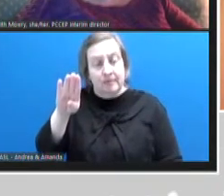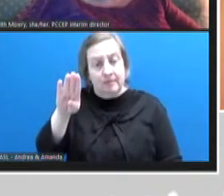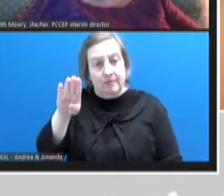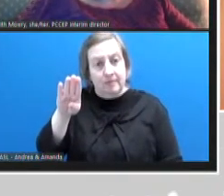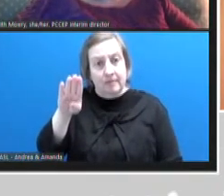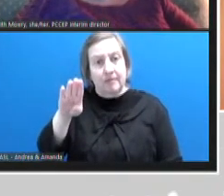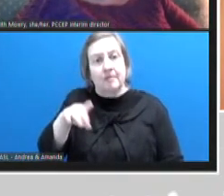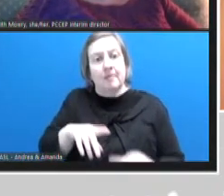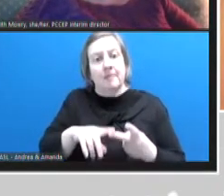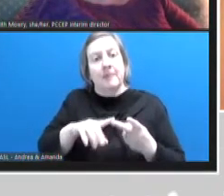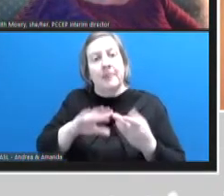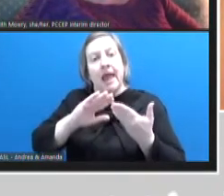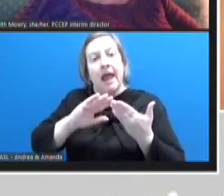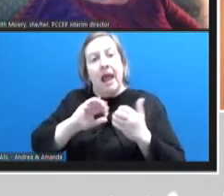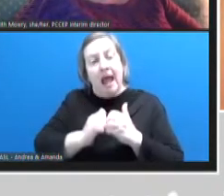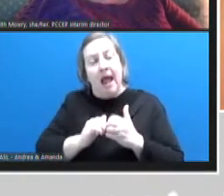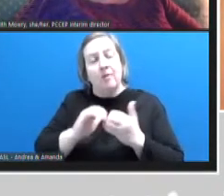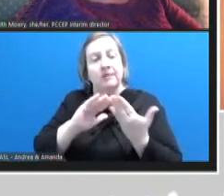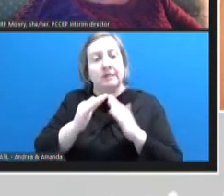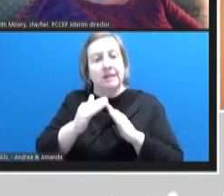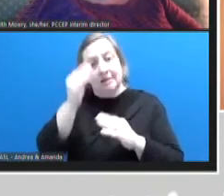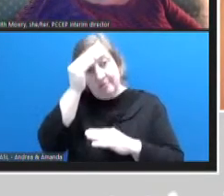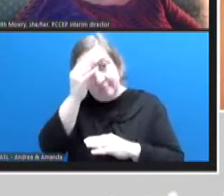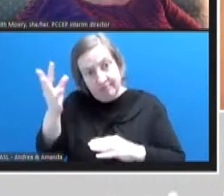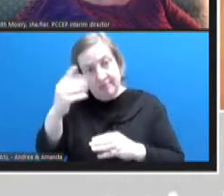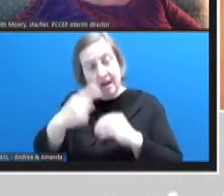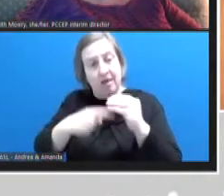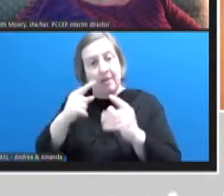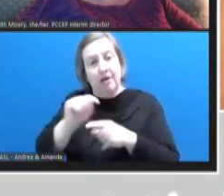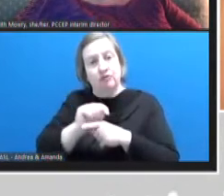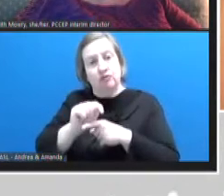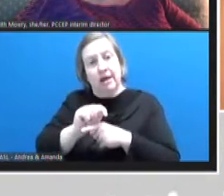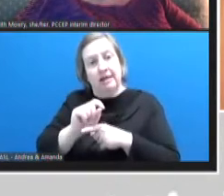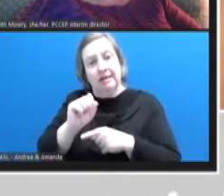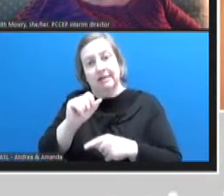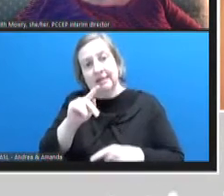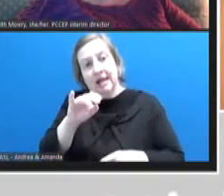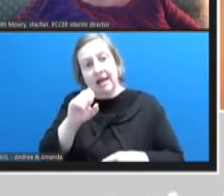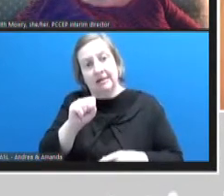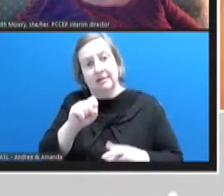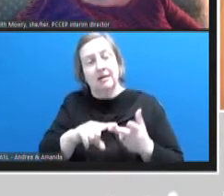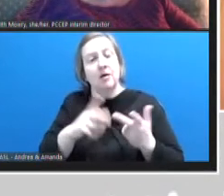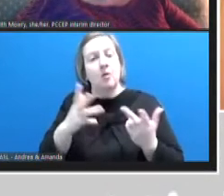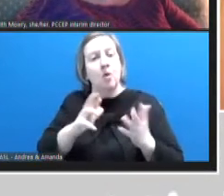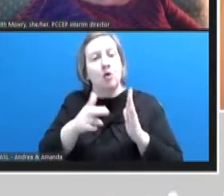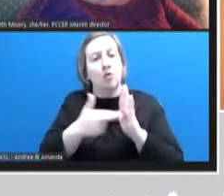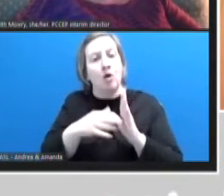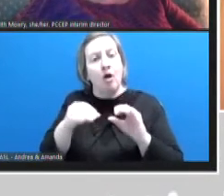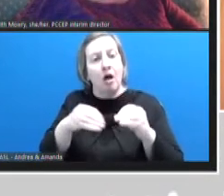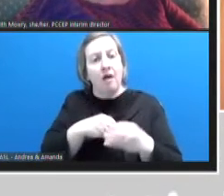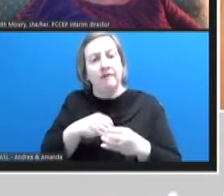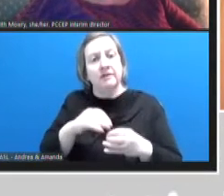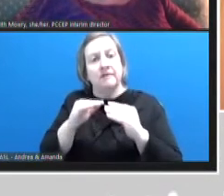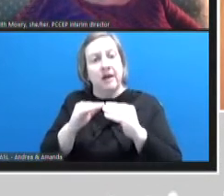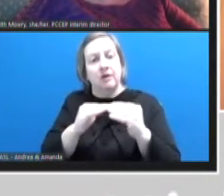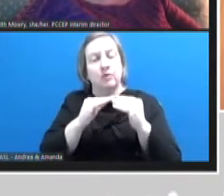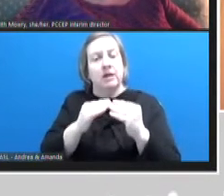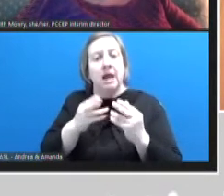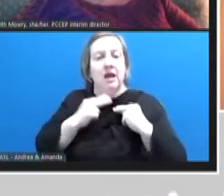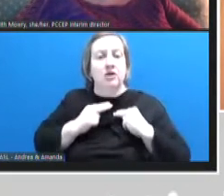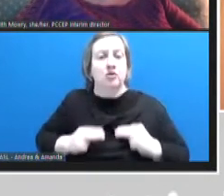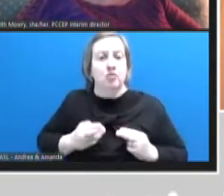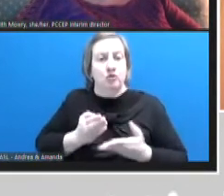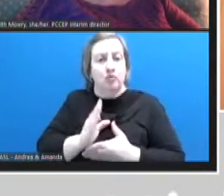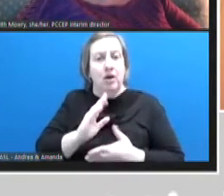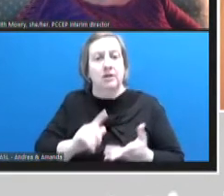How was the city notified about the training slides? What is the role of the Office of Equity and Human Rights, Police